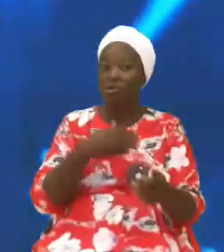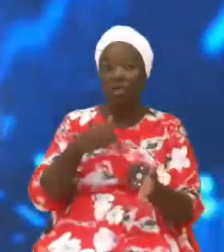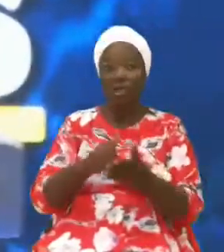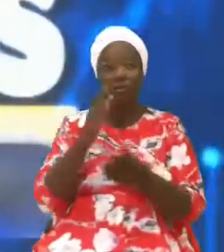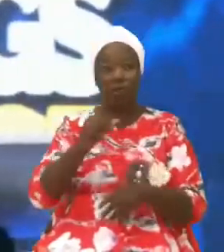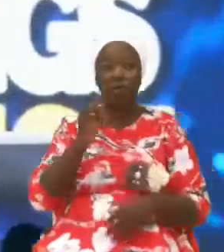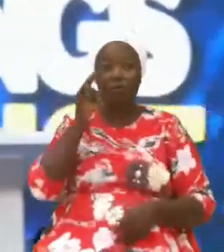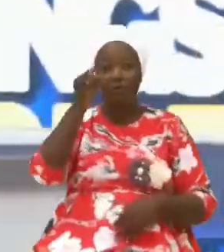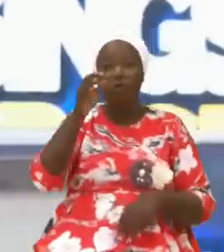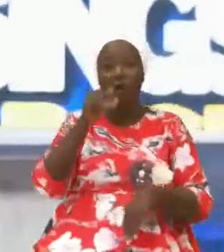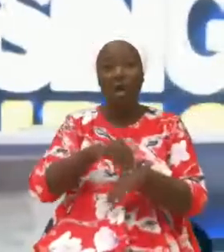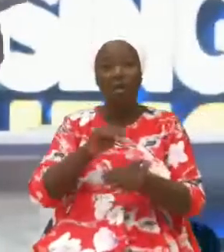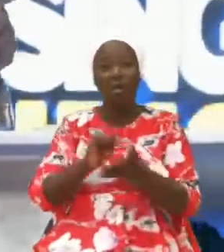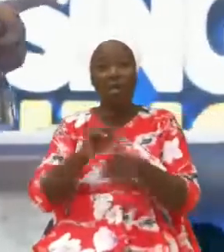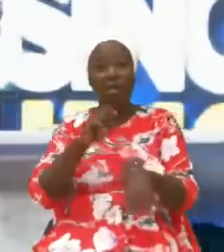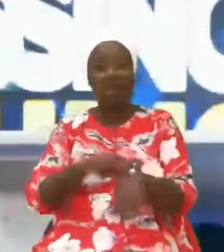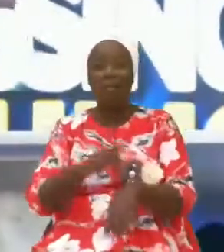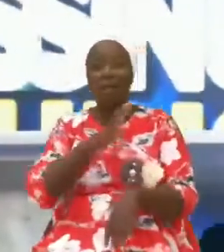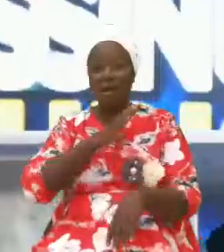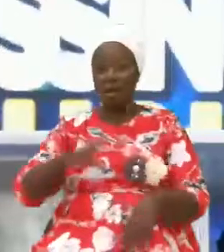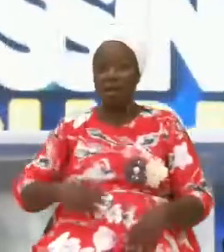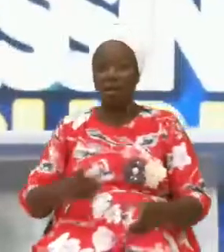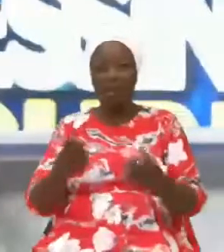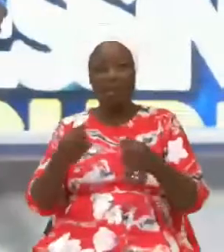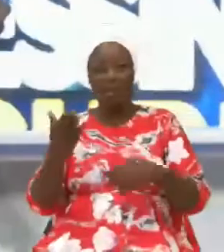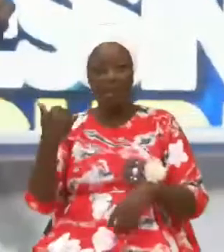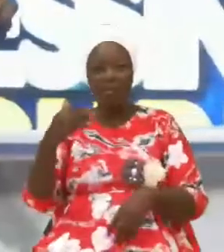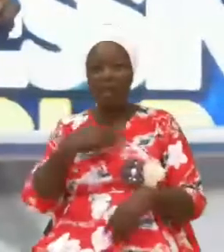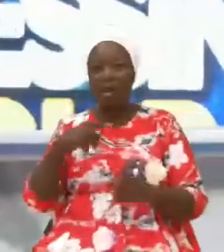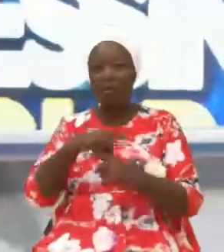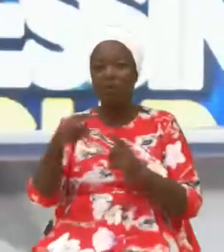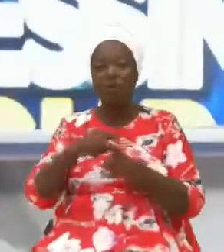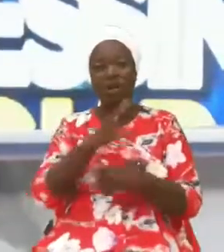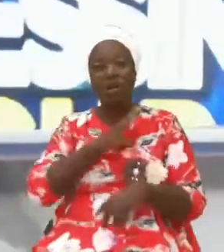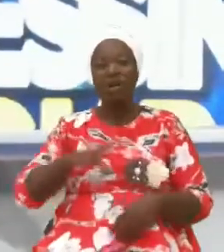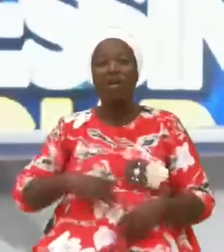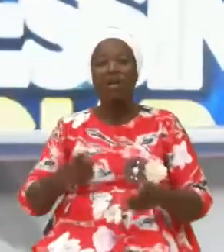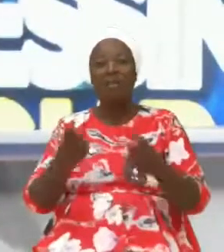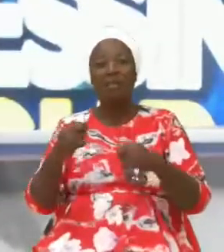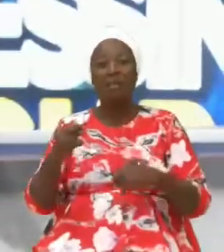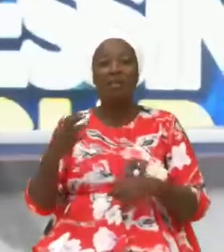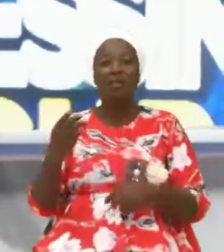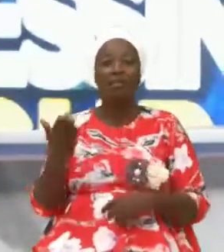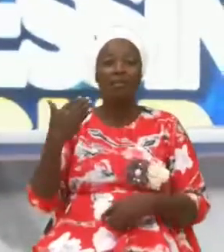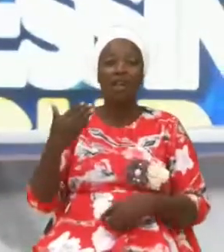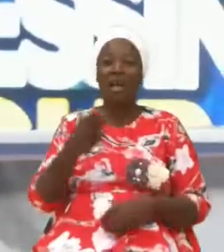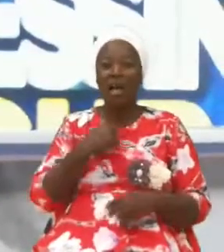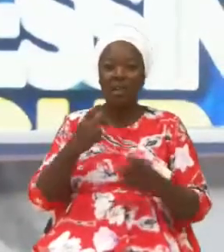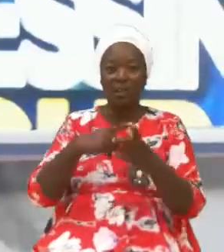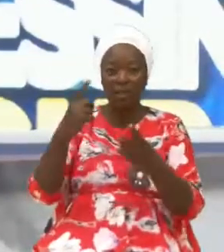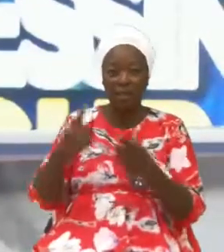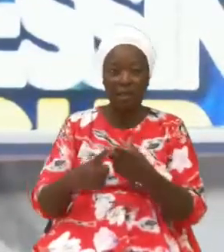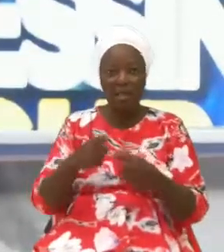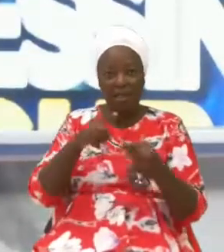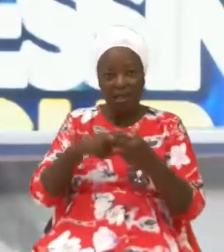now, even though it was future at that time, Christ came. And when